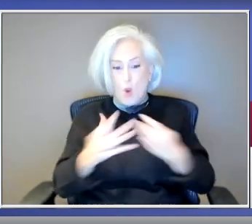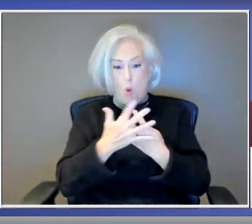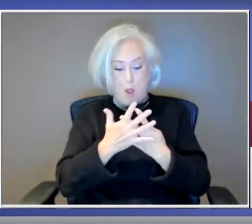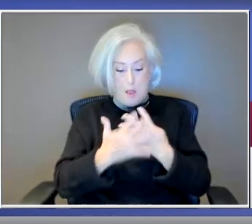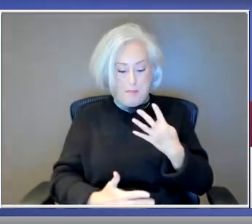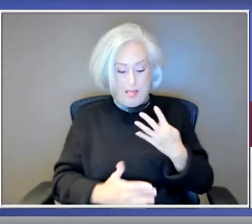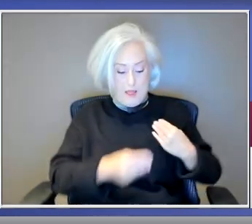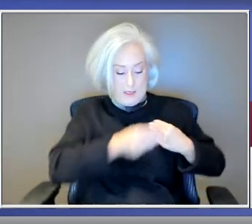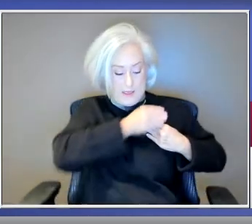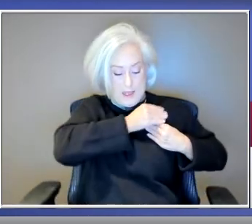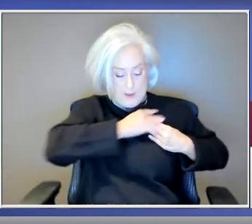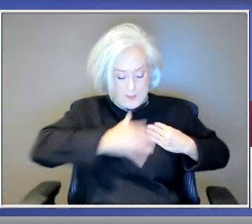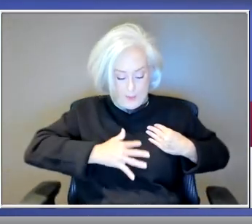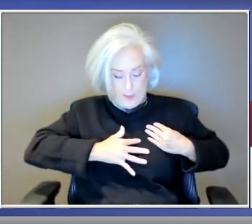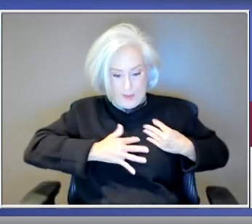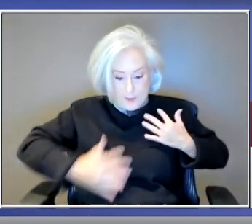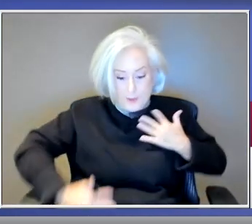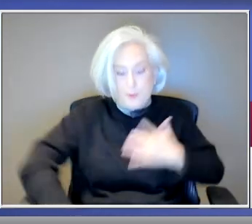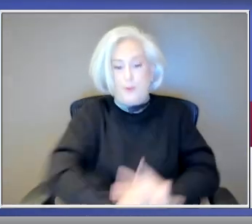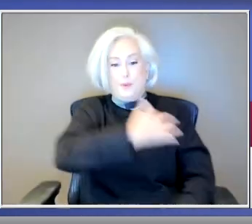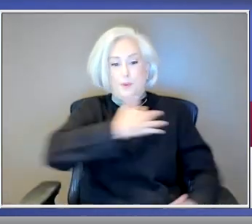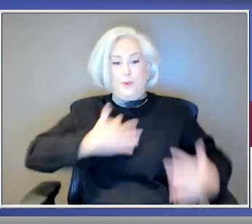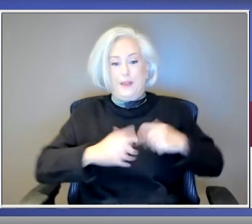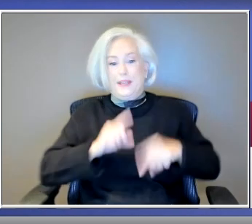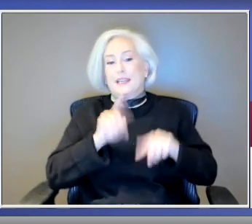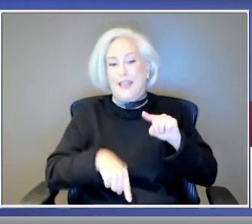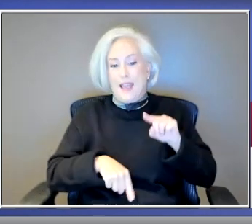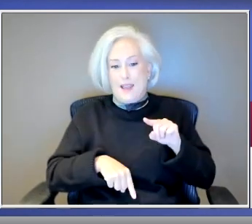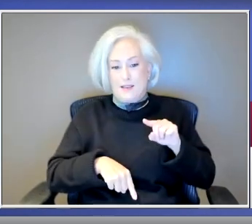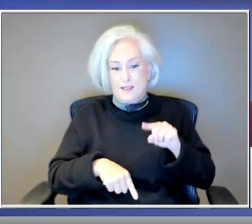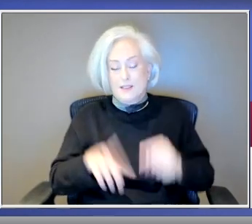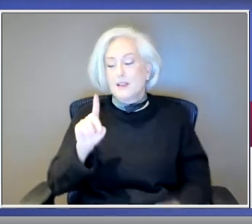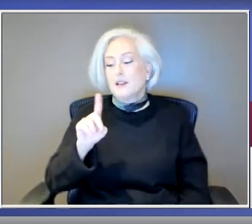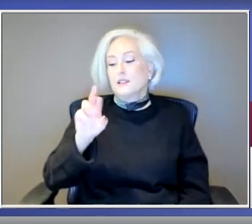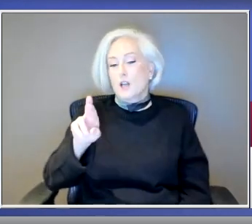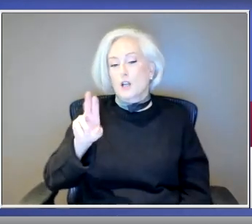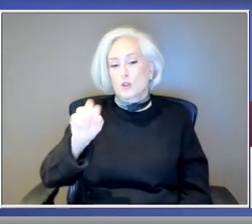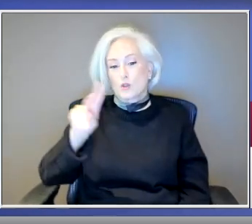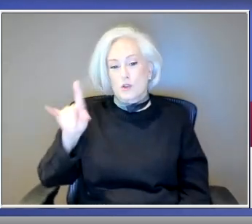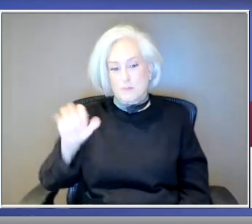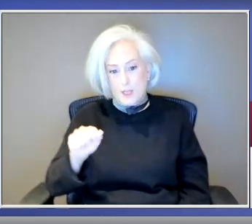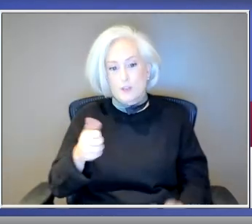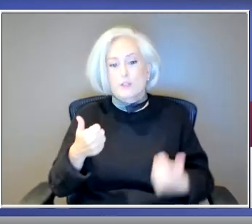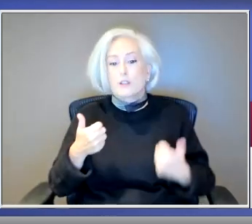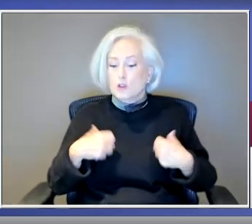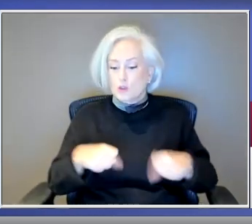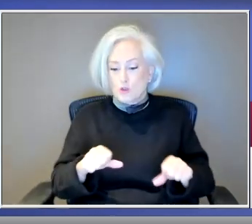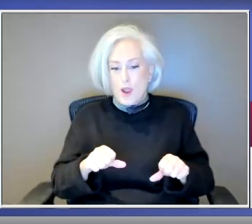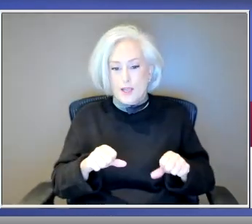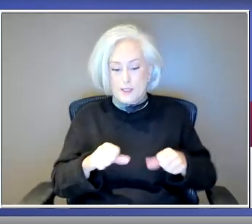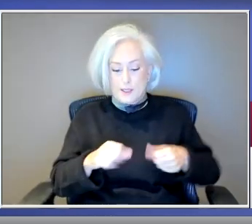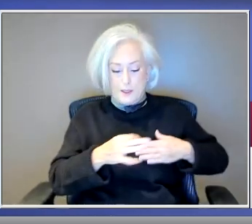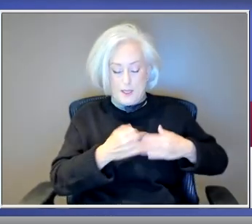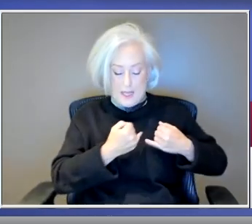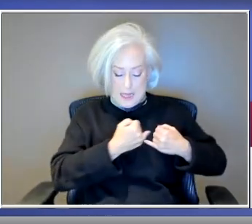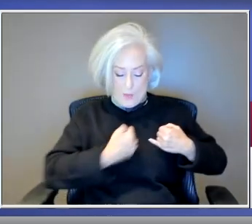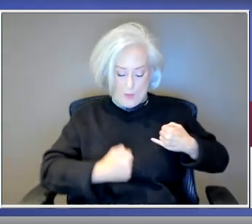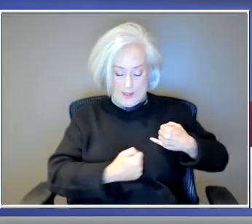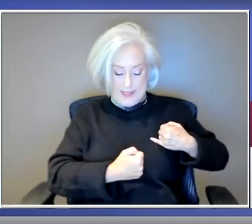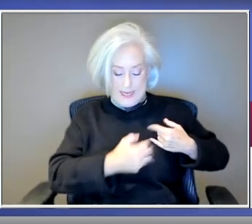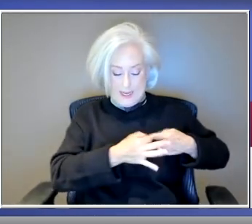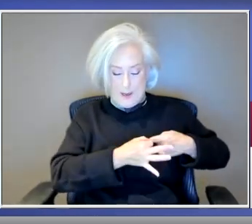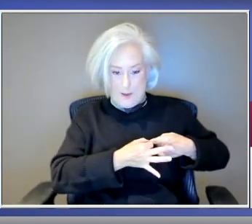leads out, which is not the easiest thing to do. And so Dr. Ramirez and I did this procedure together. It was a